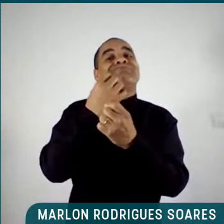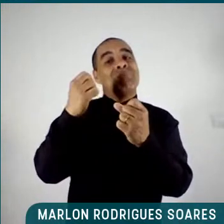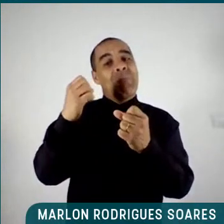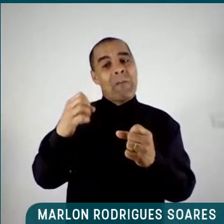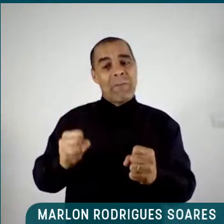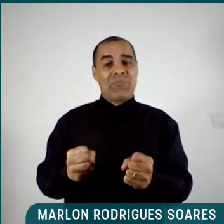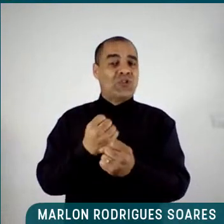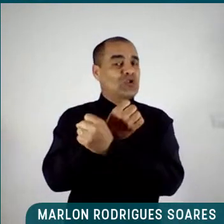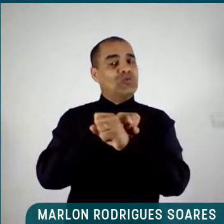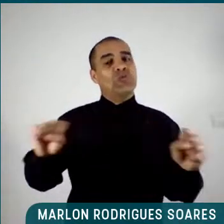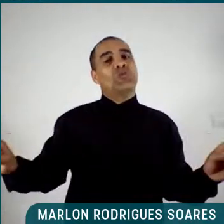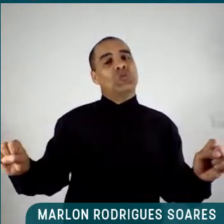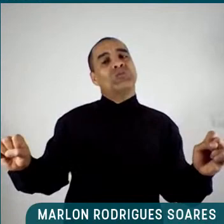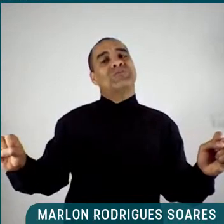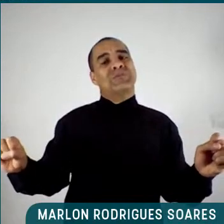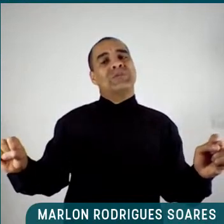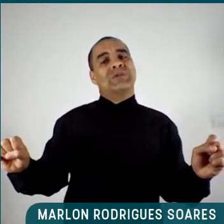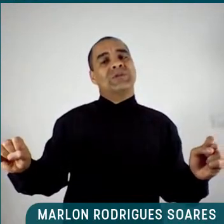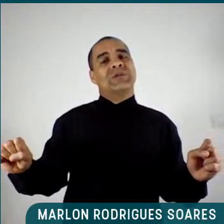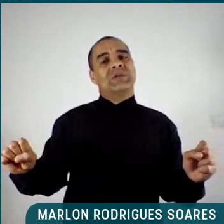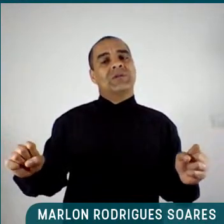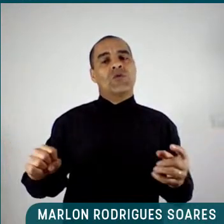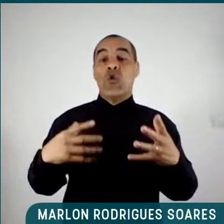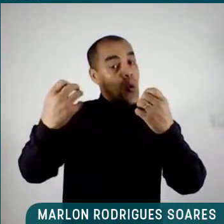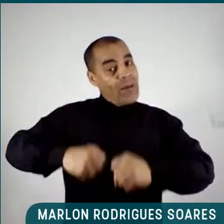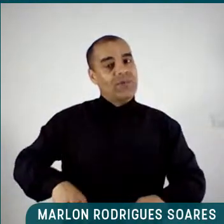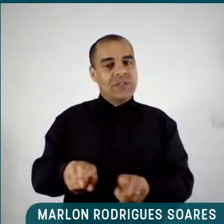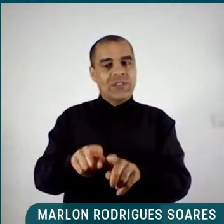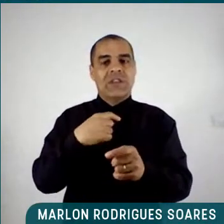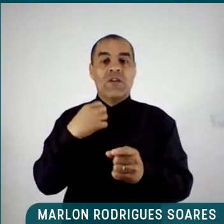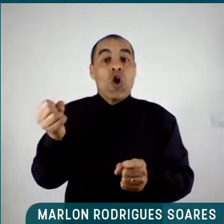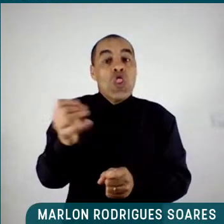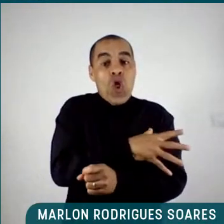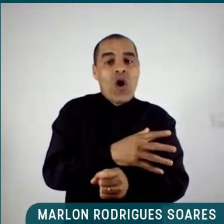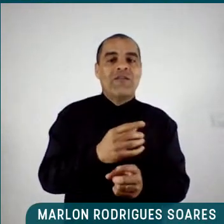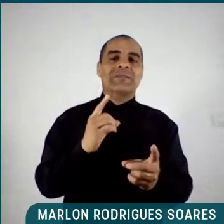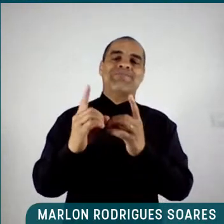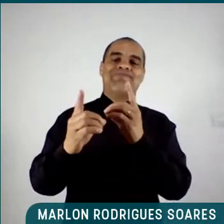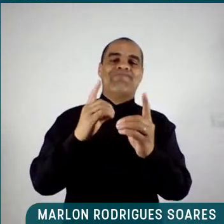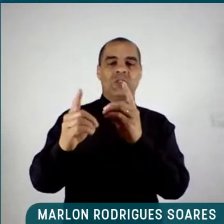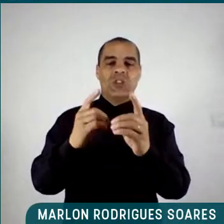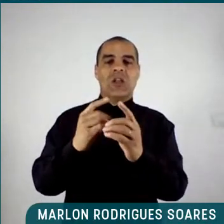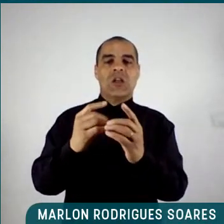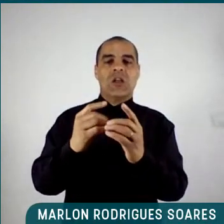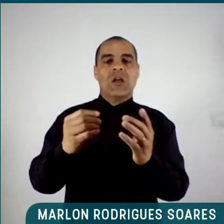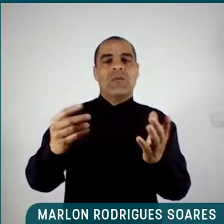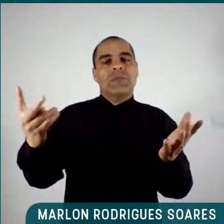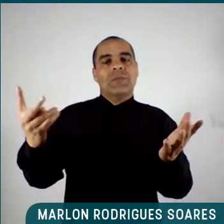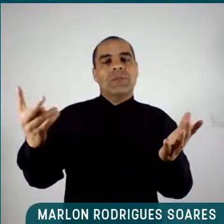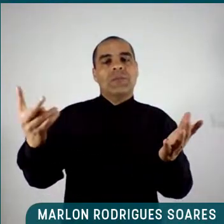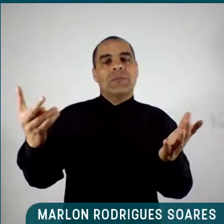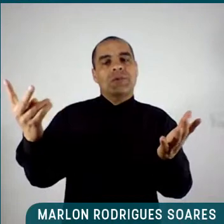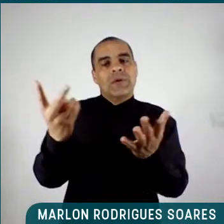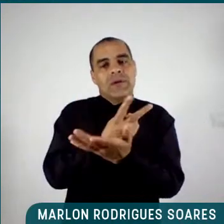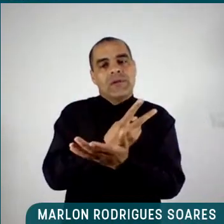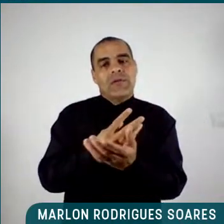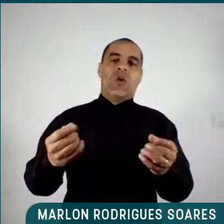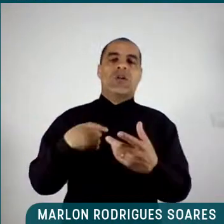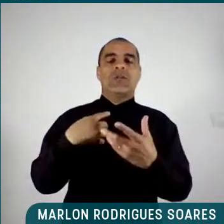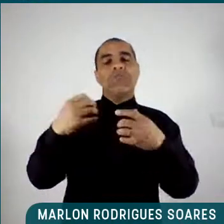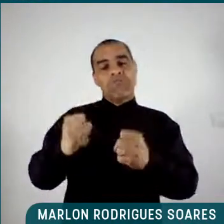voter. This might not be possible, which means that new forms, new dynamics